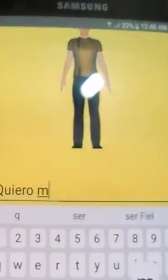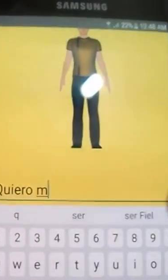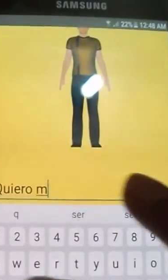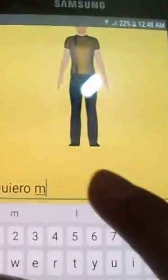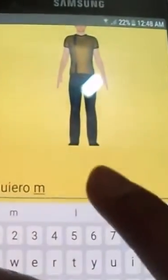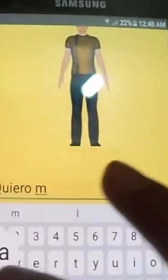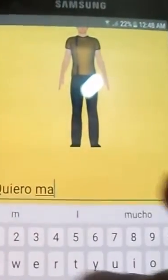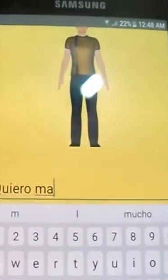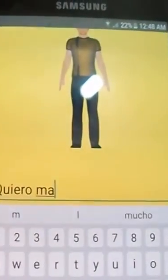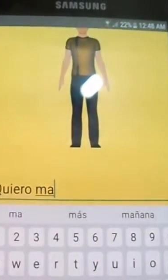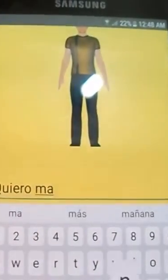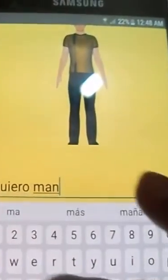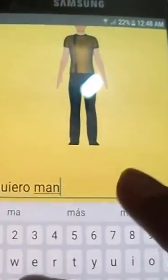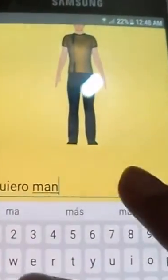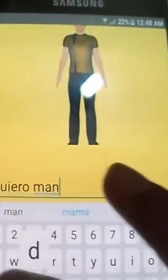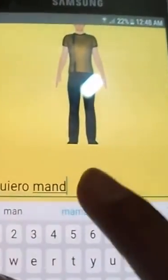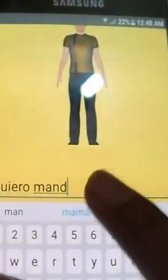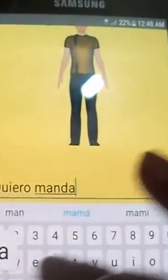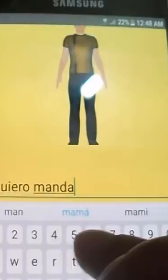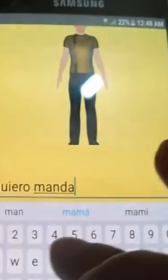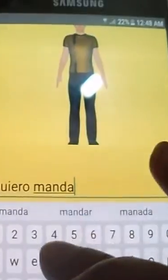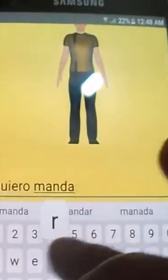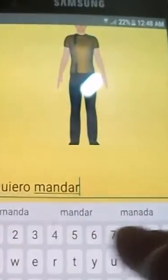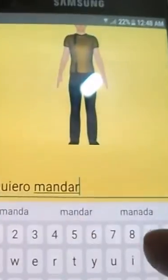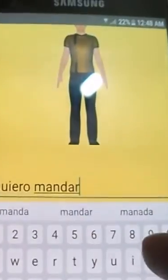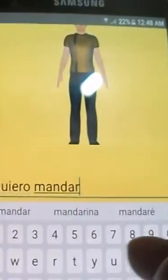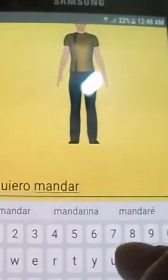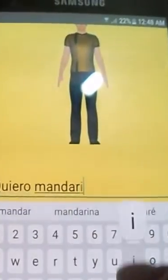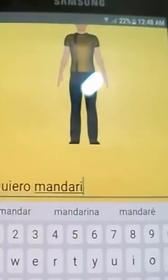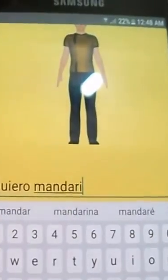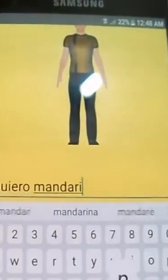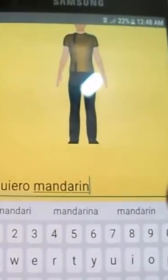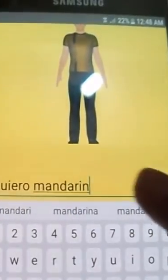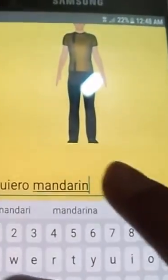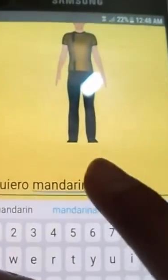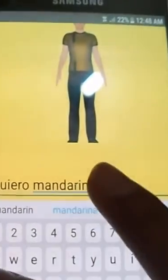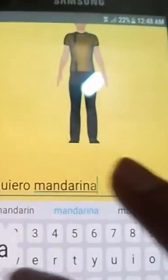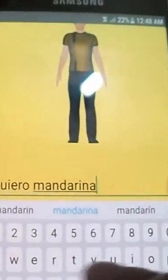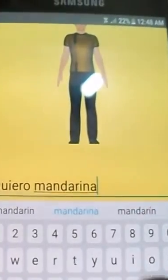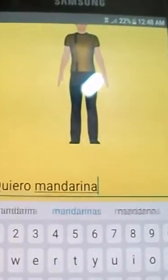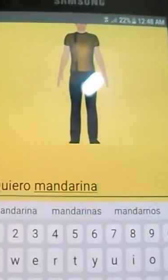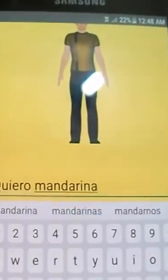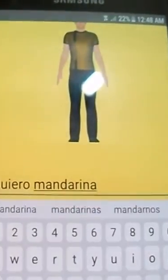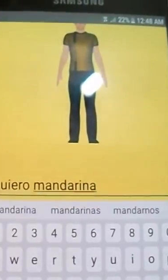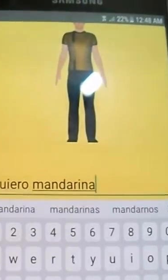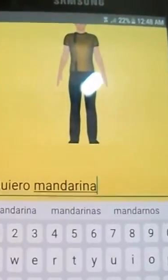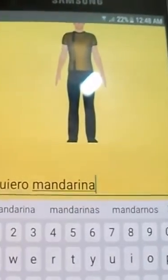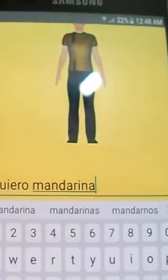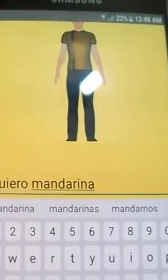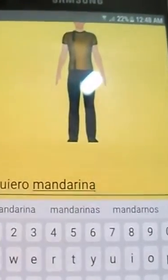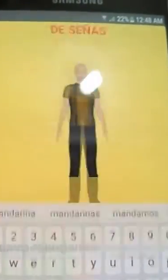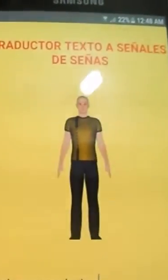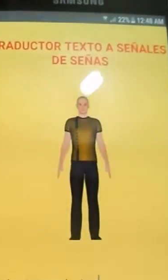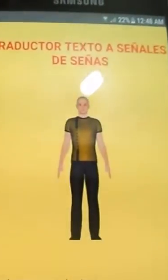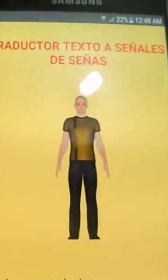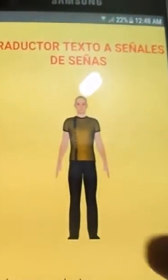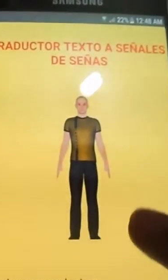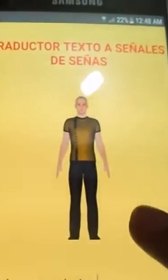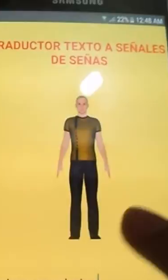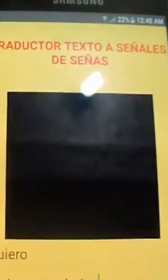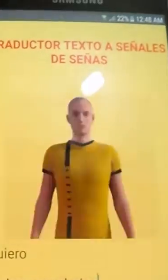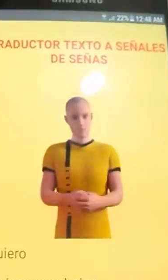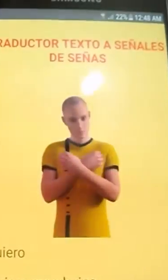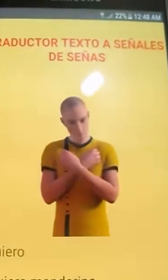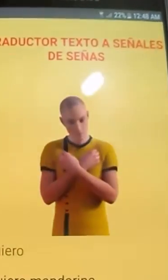While fields and thirds, rocks, hills and plains,